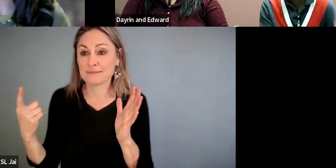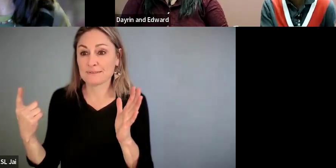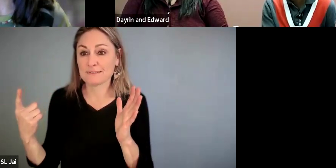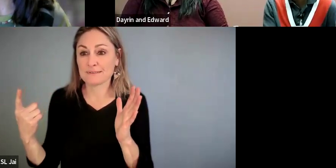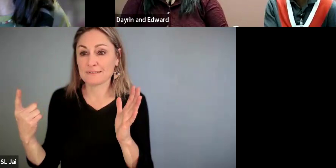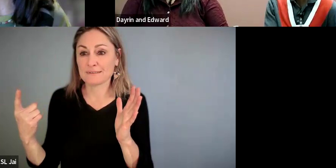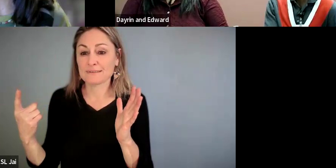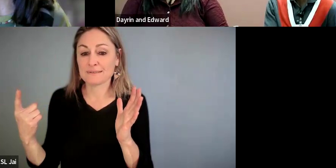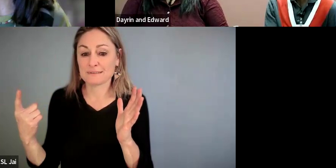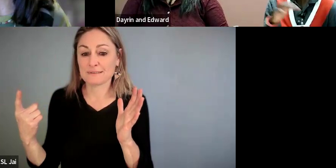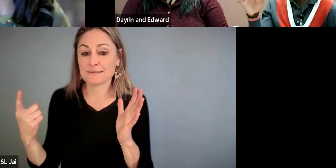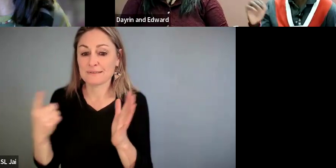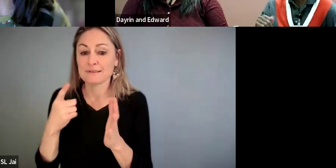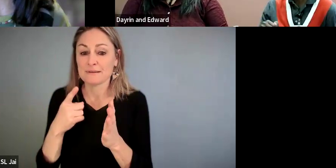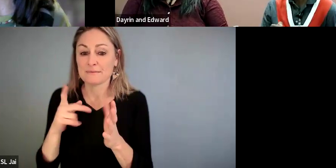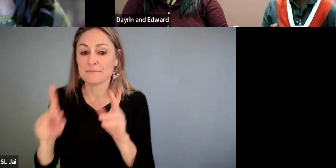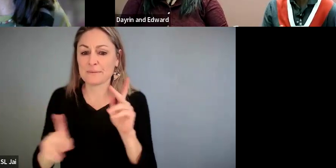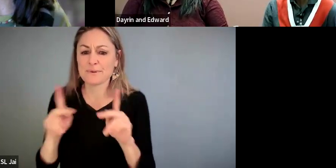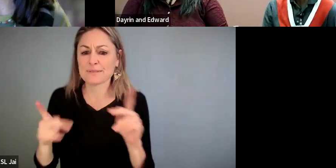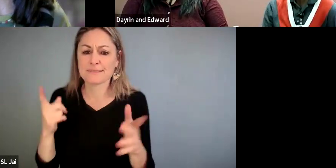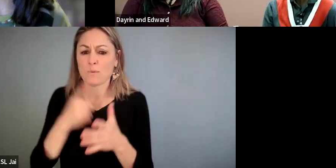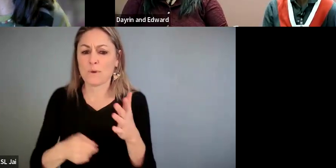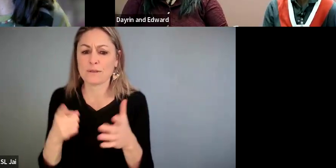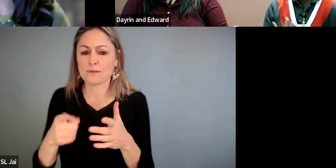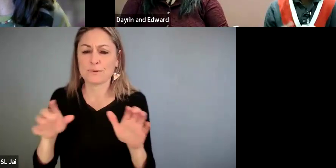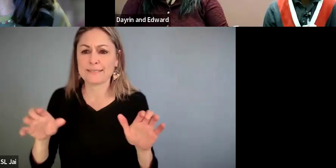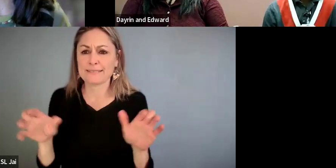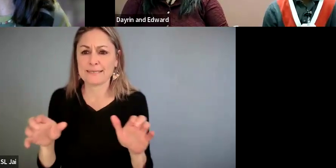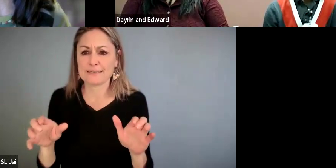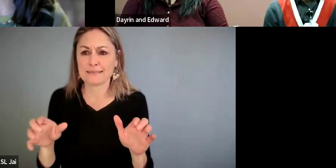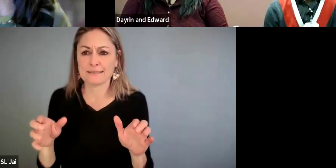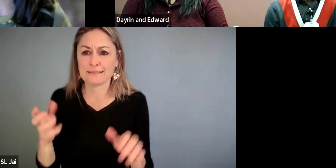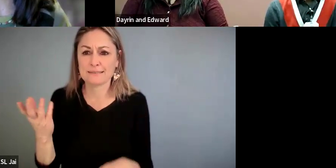guessing what you need is a creature. Yeah.